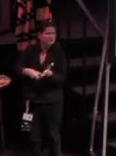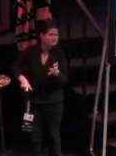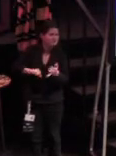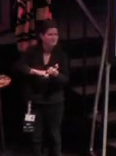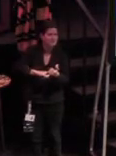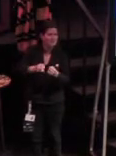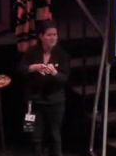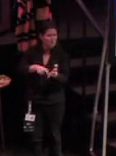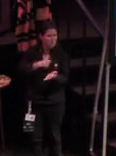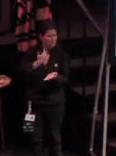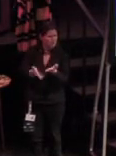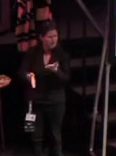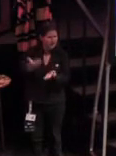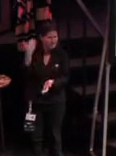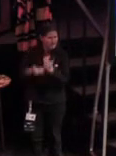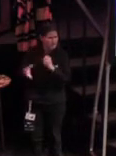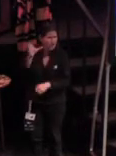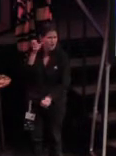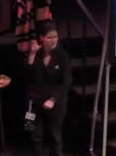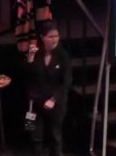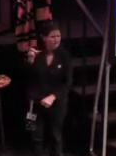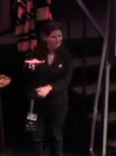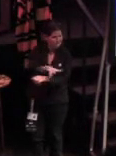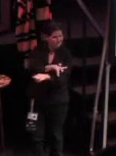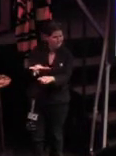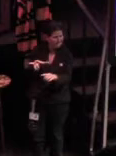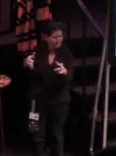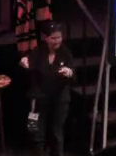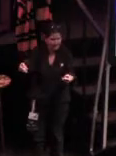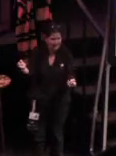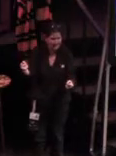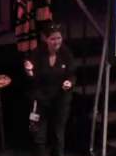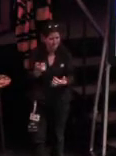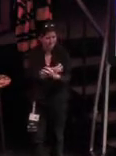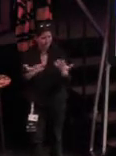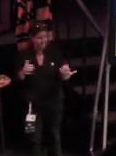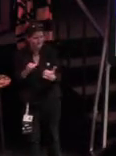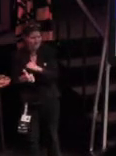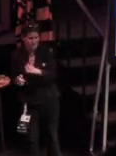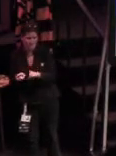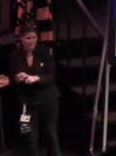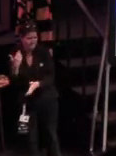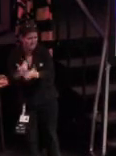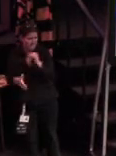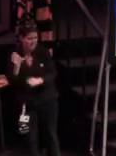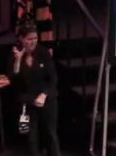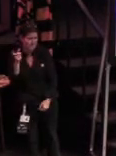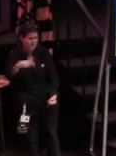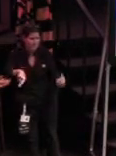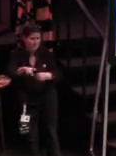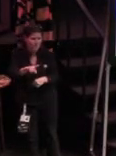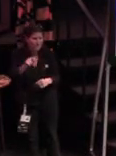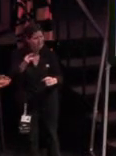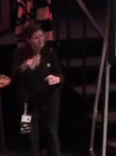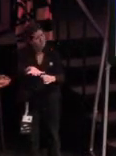And I have so many friends that would feel exactly like I did coming into this space, but this doesn't feel like a place for us.